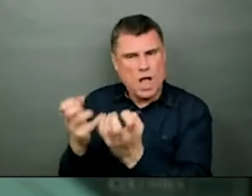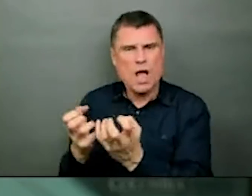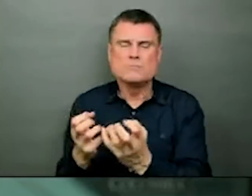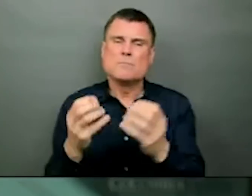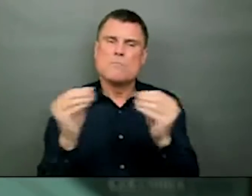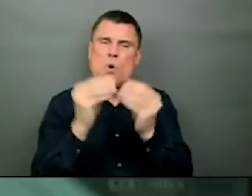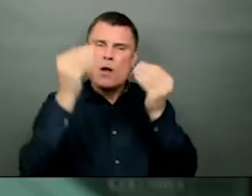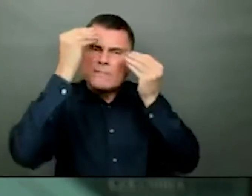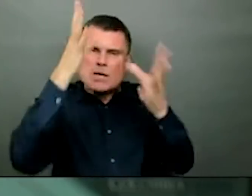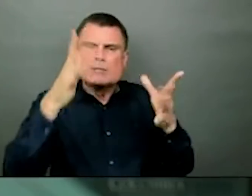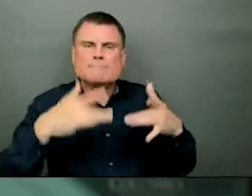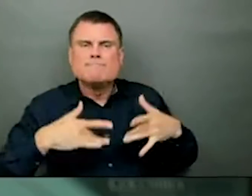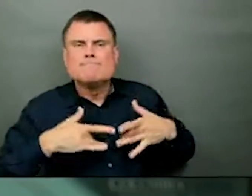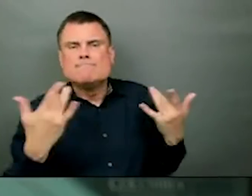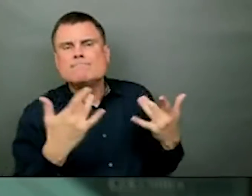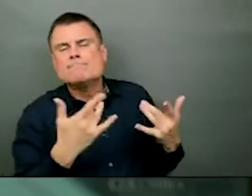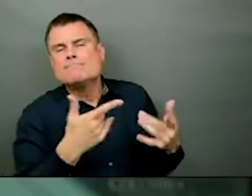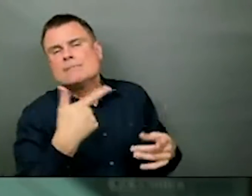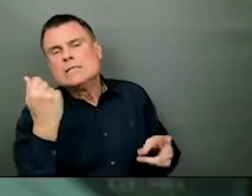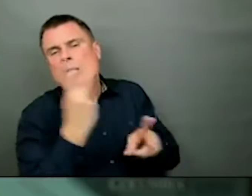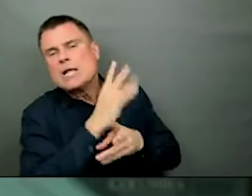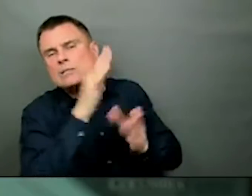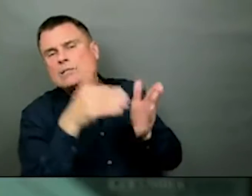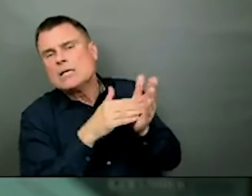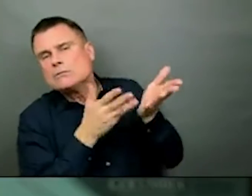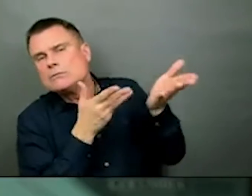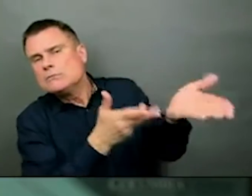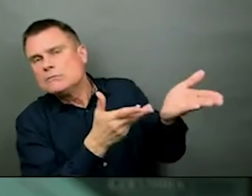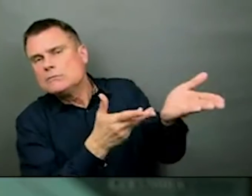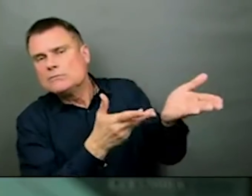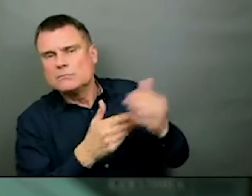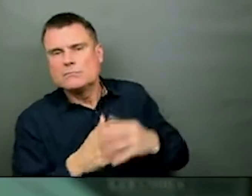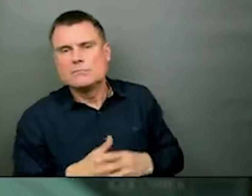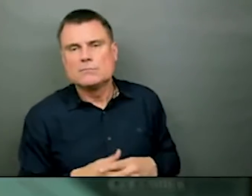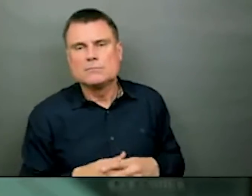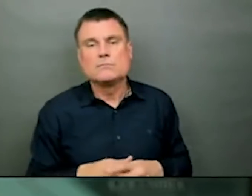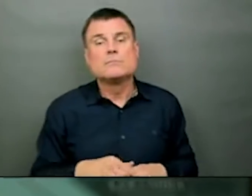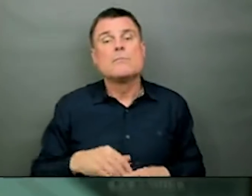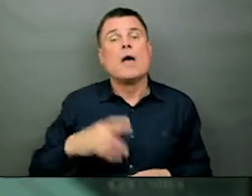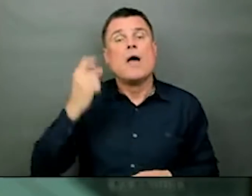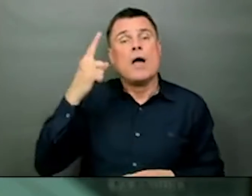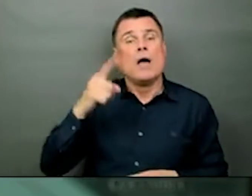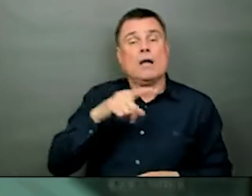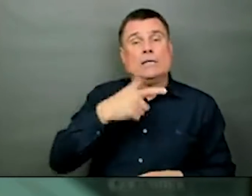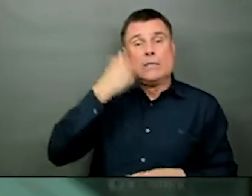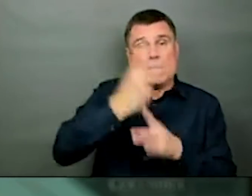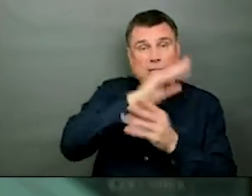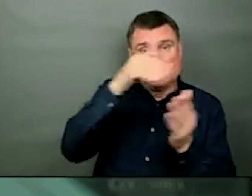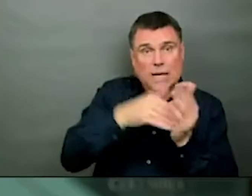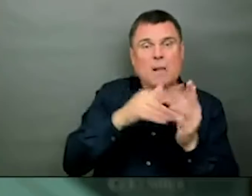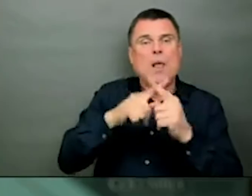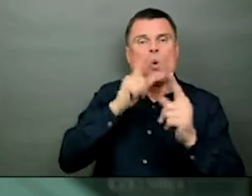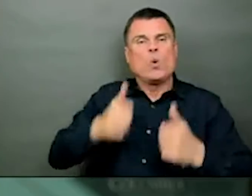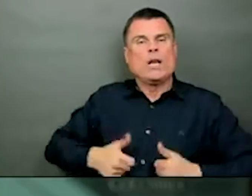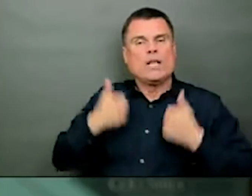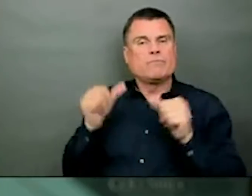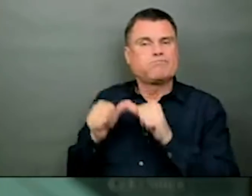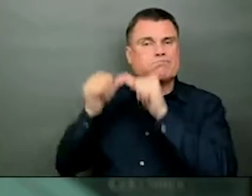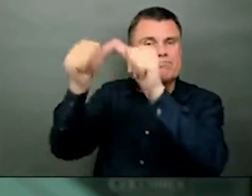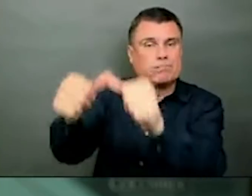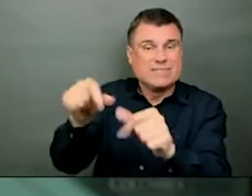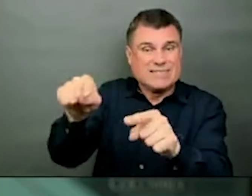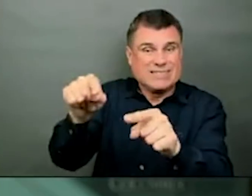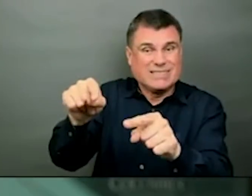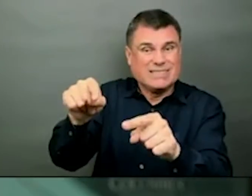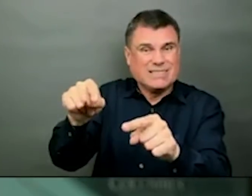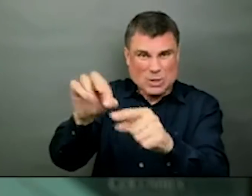is going to change soon in long-term care, what we hope is going to change soon is assisted living, is the fact of immunization and its